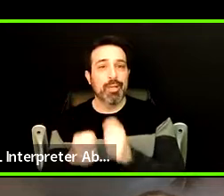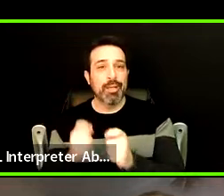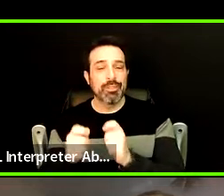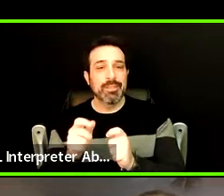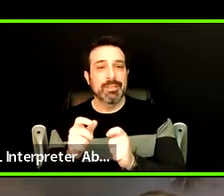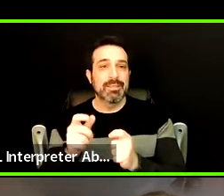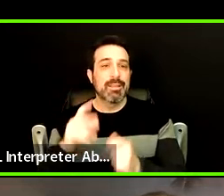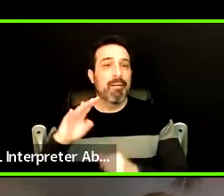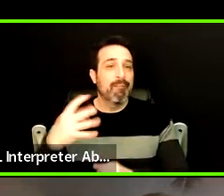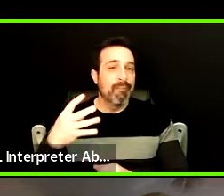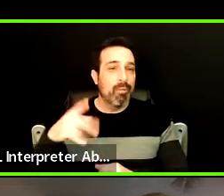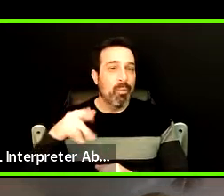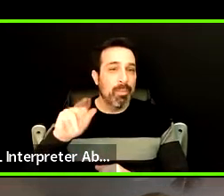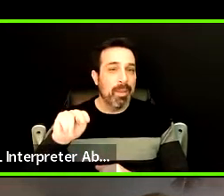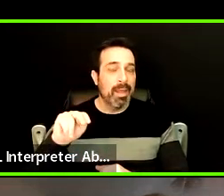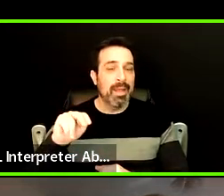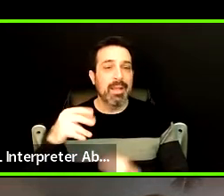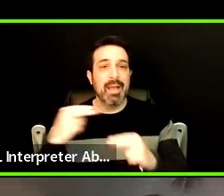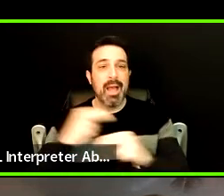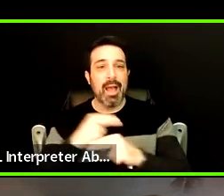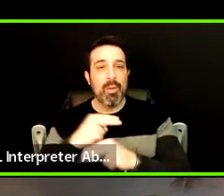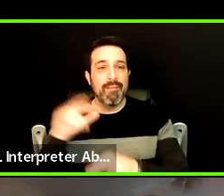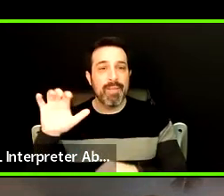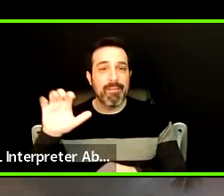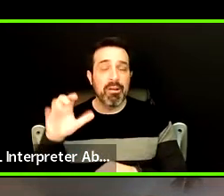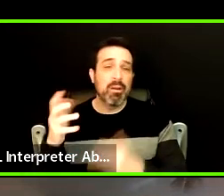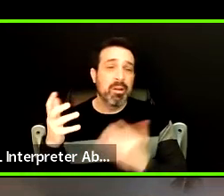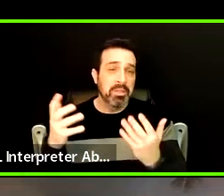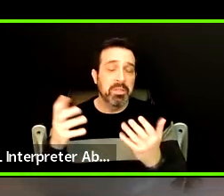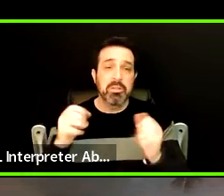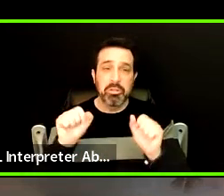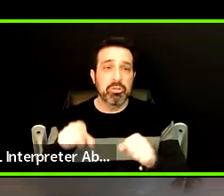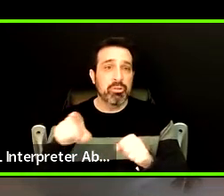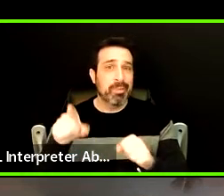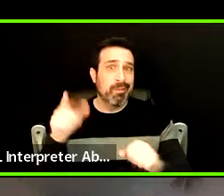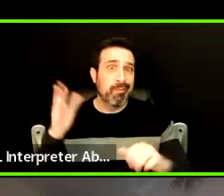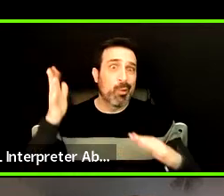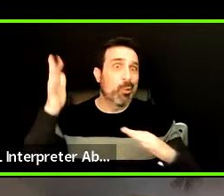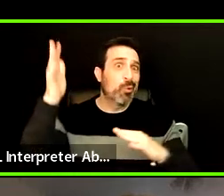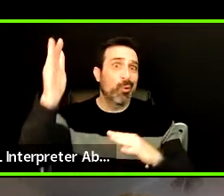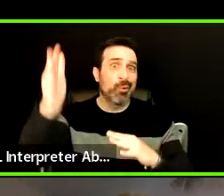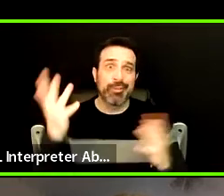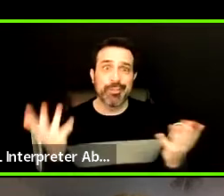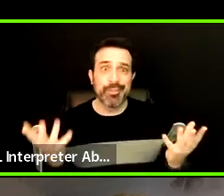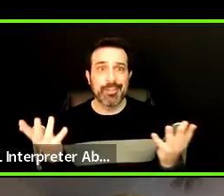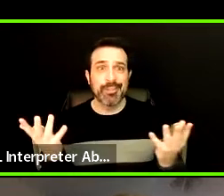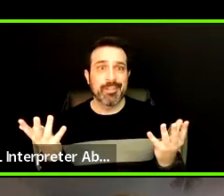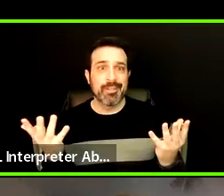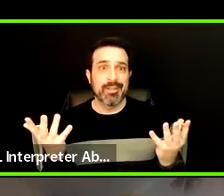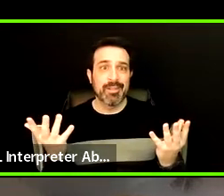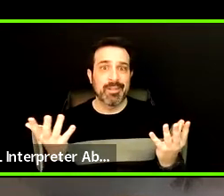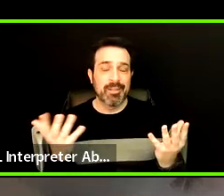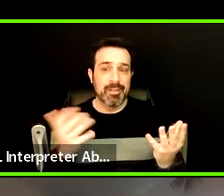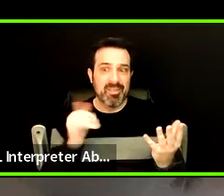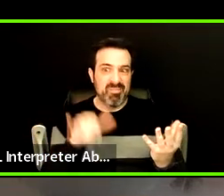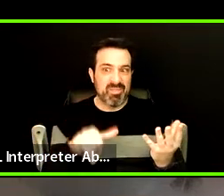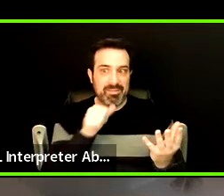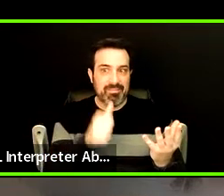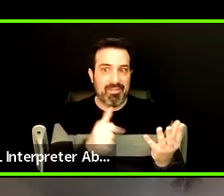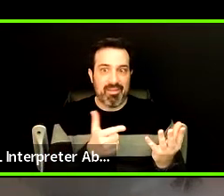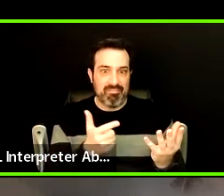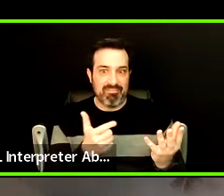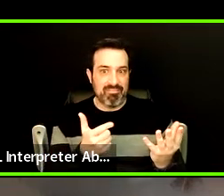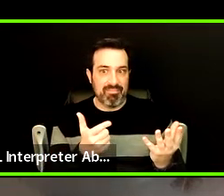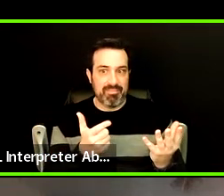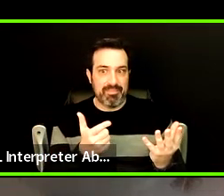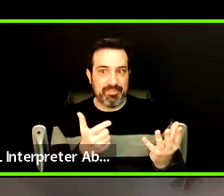say 4th Lane, Highway 500, that could be very much into the future, but that's not necessarily to